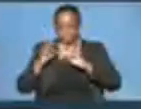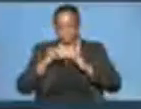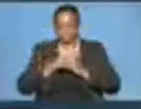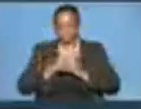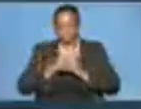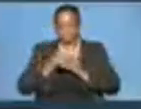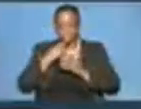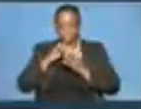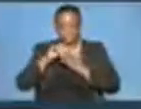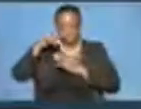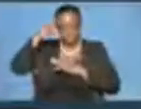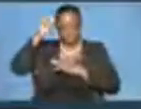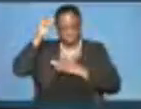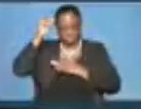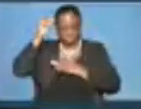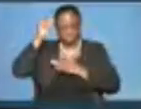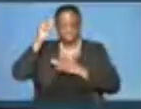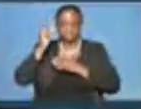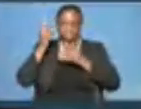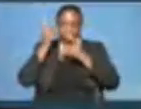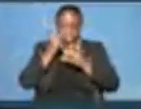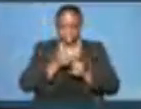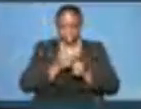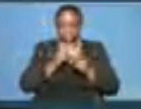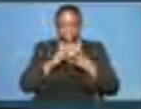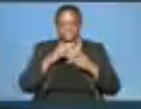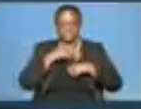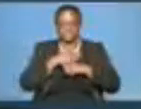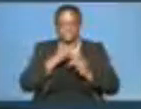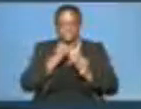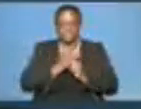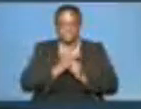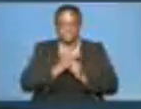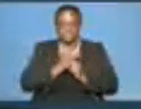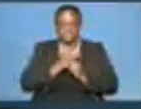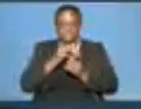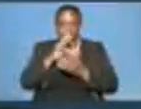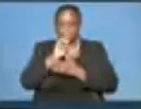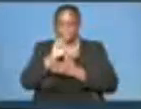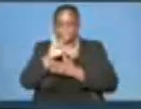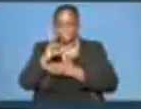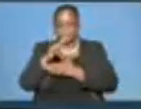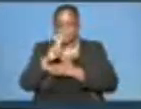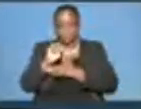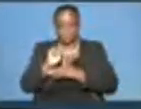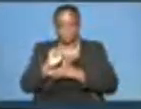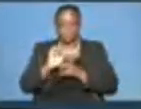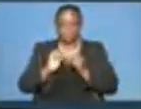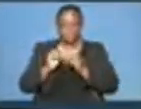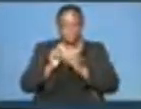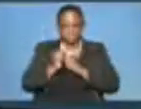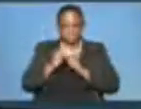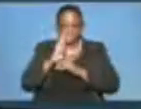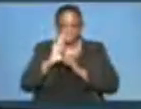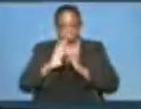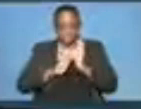Kudos to the government on its efforts to regulate cannabis, but Rastafarians say the draft cannabis bill still falls far